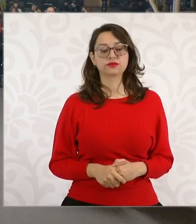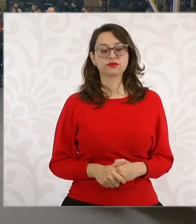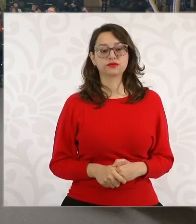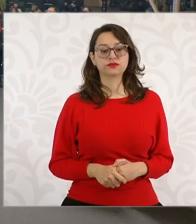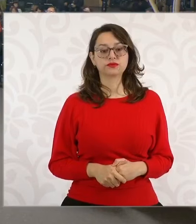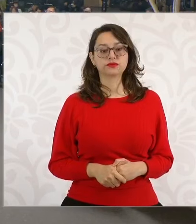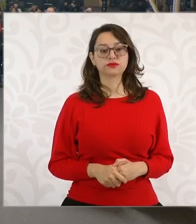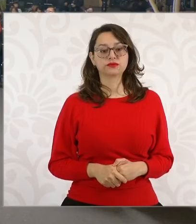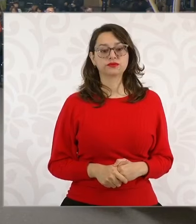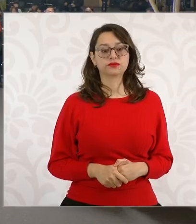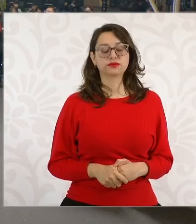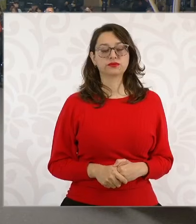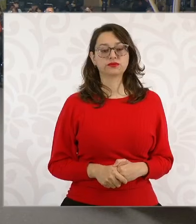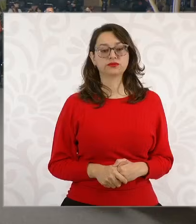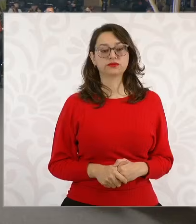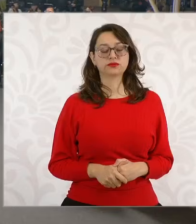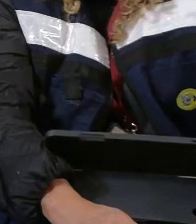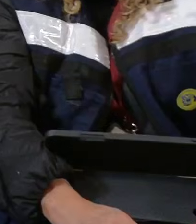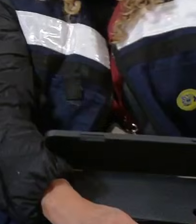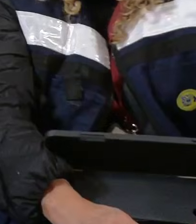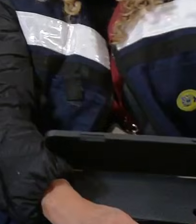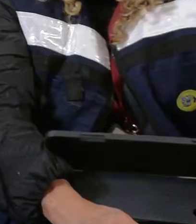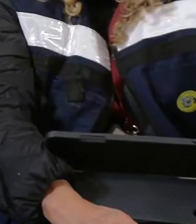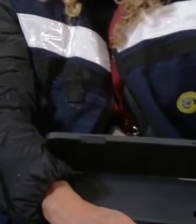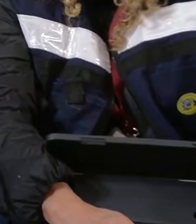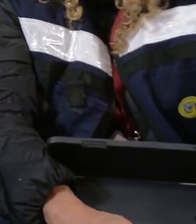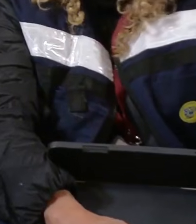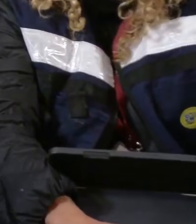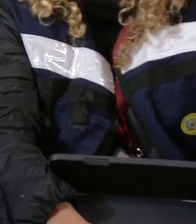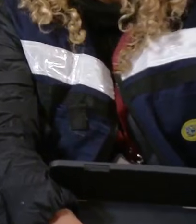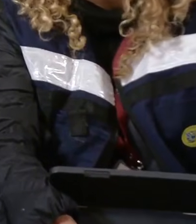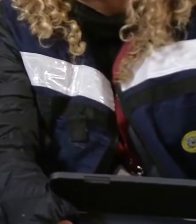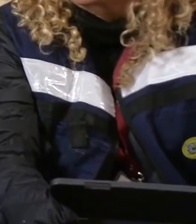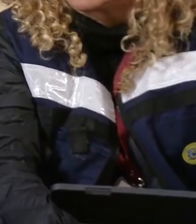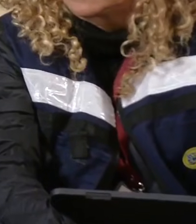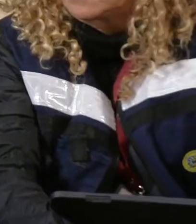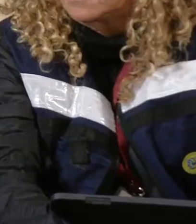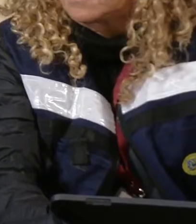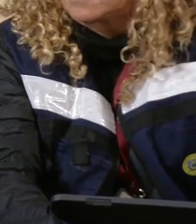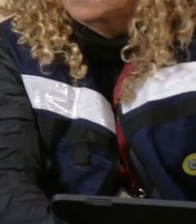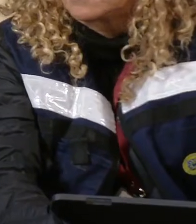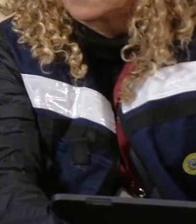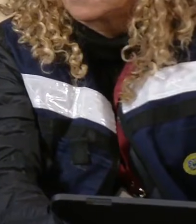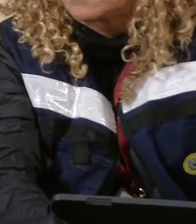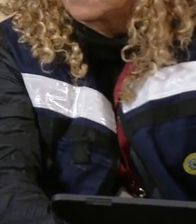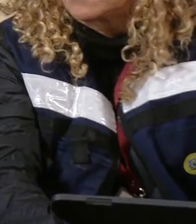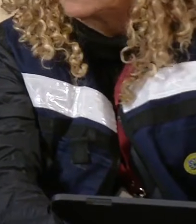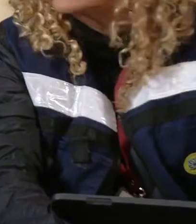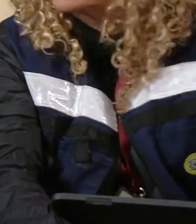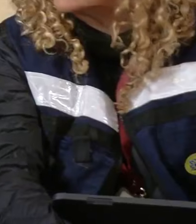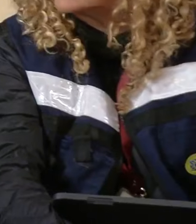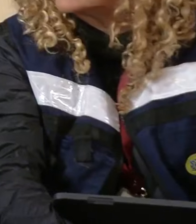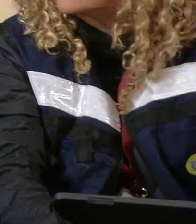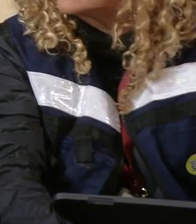it has never gone on for so long. They had so much hope when you sent the Marines there, when you sent the Army there, but instead their